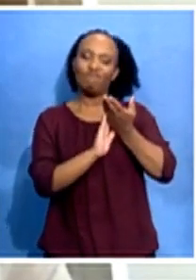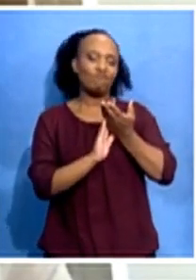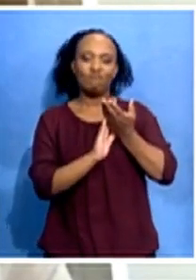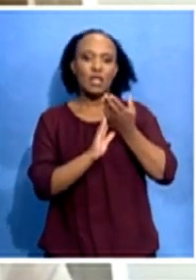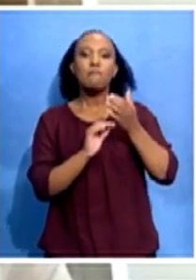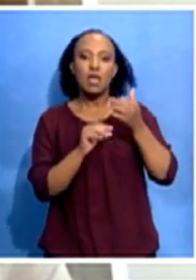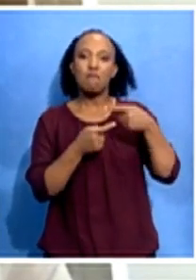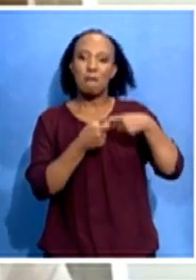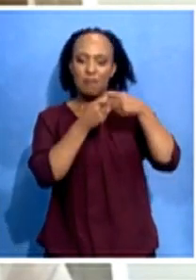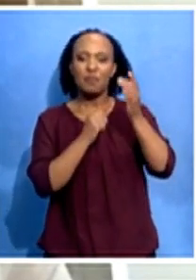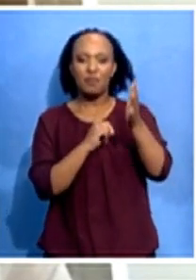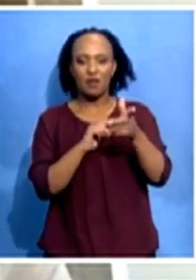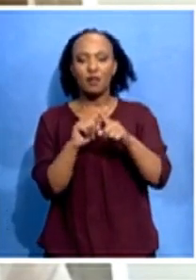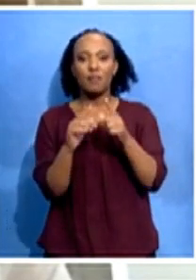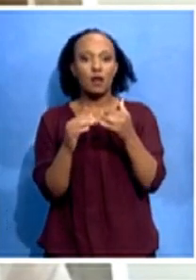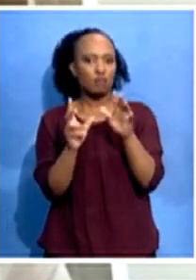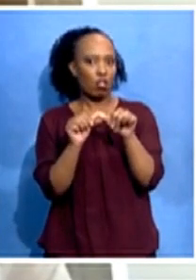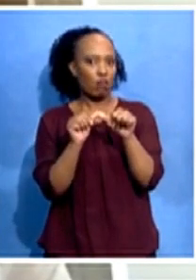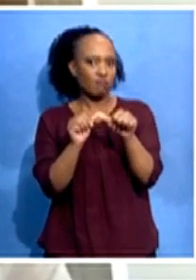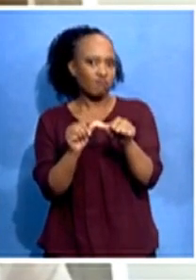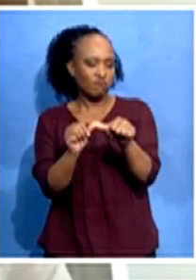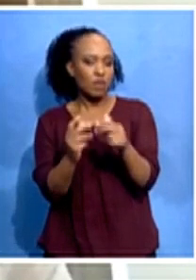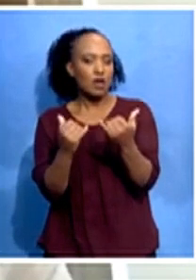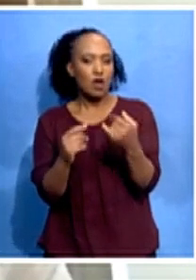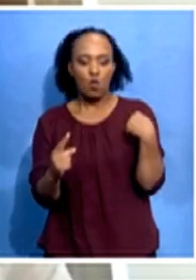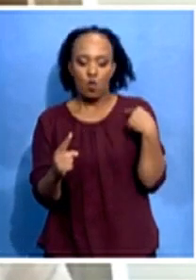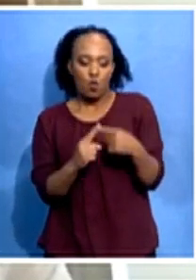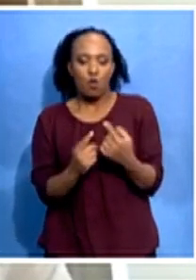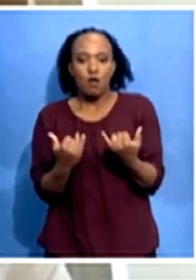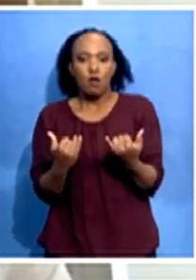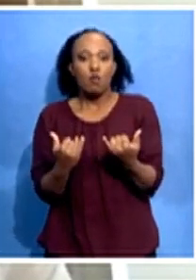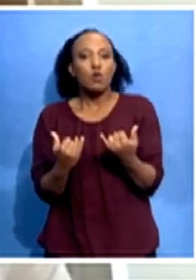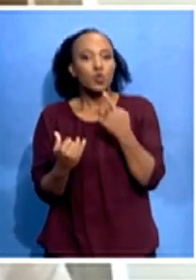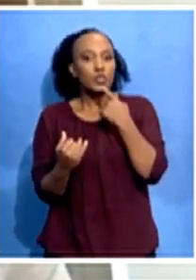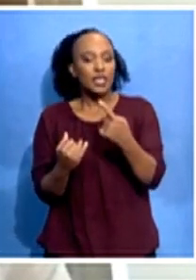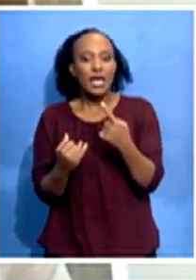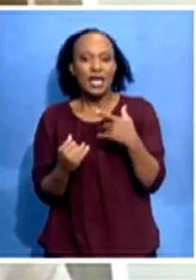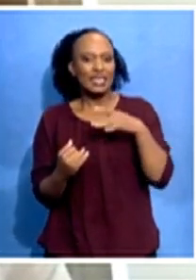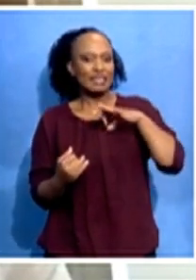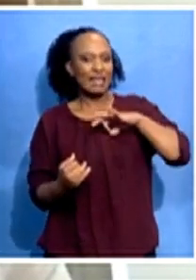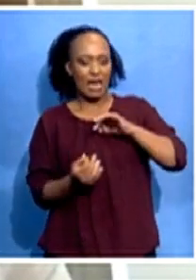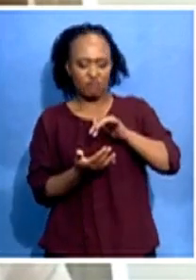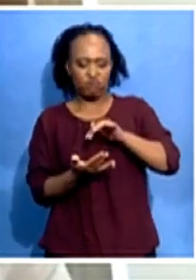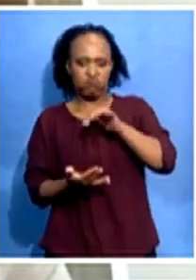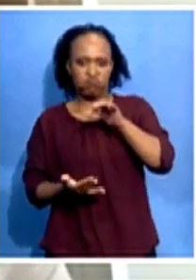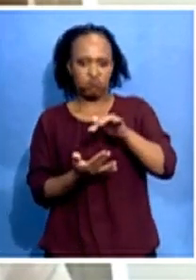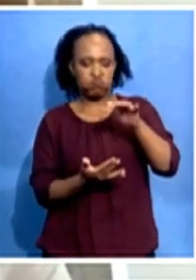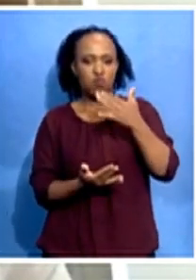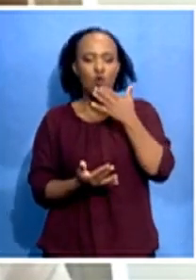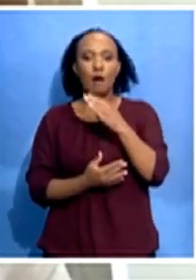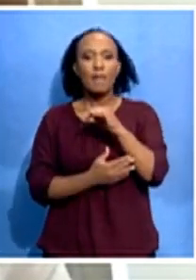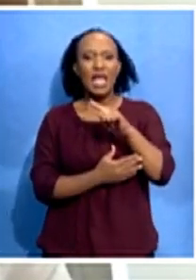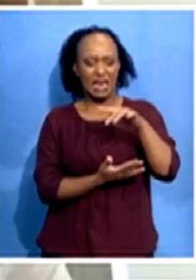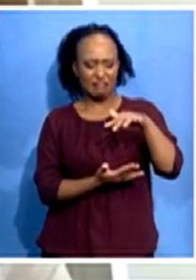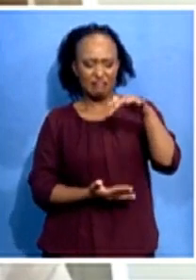taking place about a bloated salary bill, government's bloated salary bill, outside of the